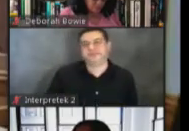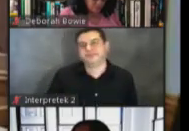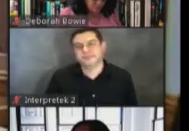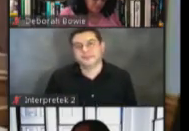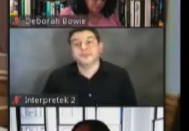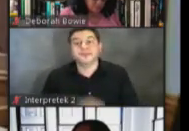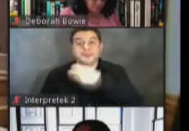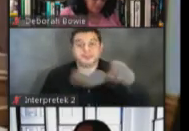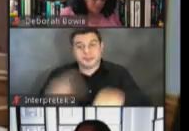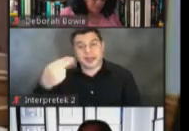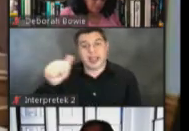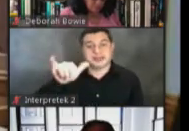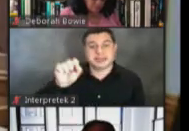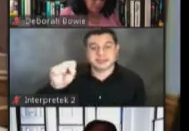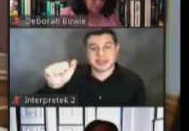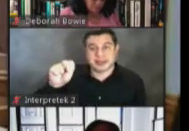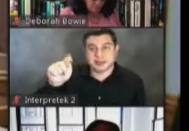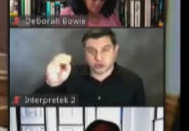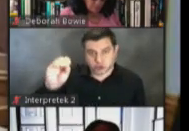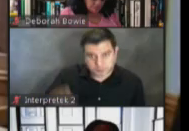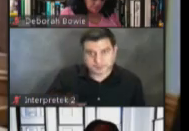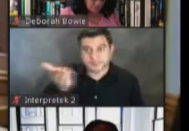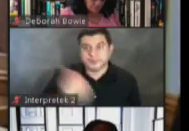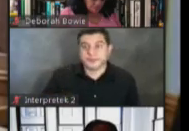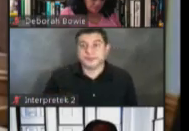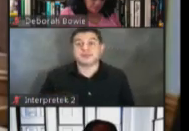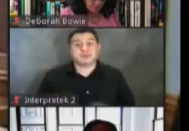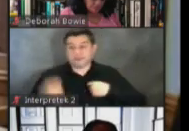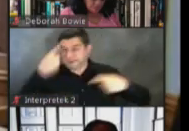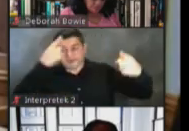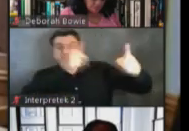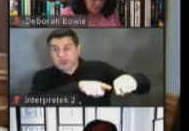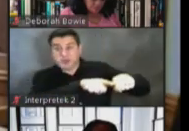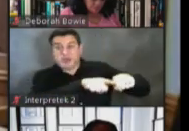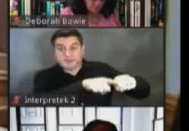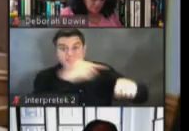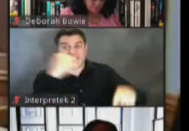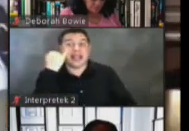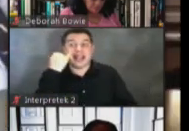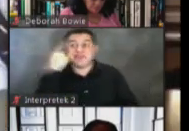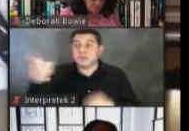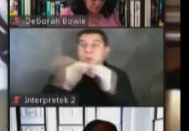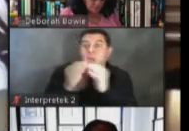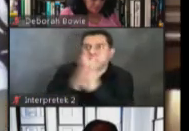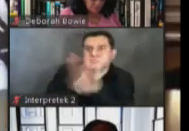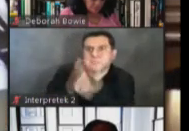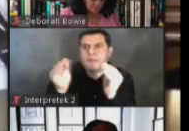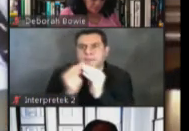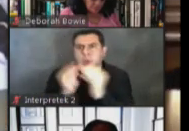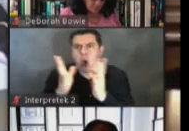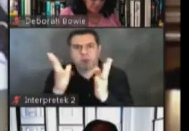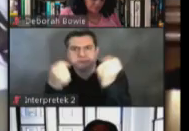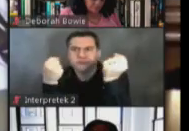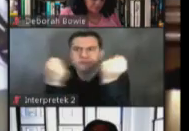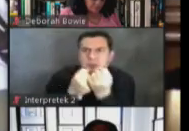been very helpful to have those kind of more backup to these. And hopefully the Florida Housing Coalition